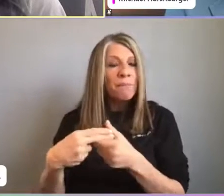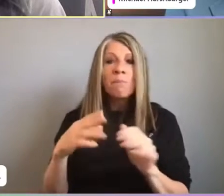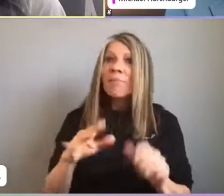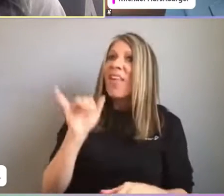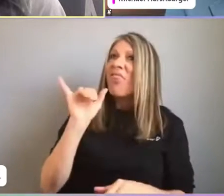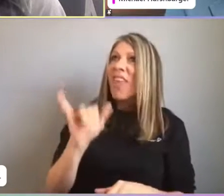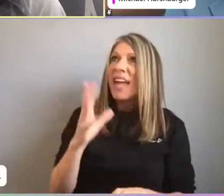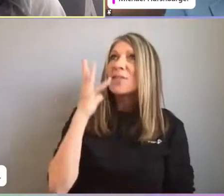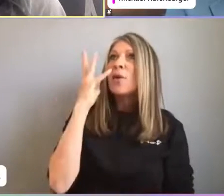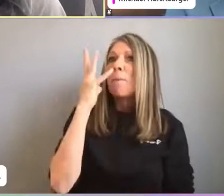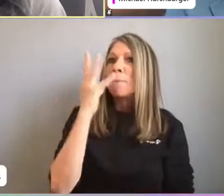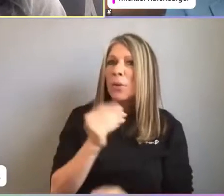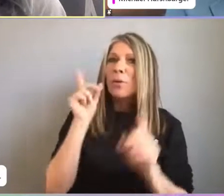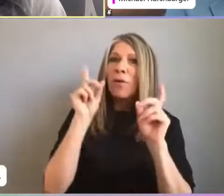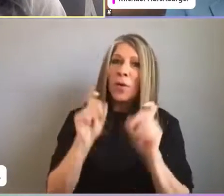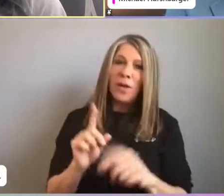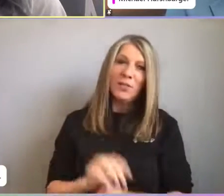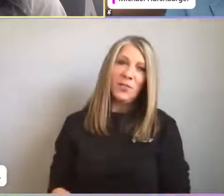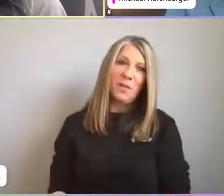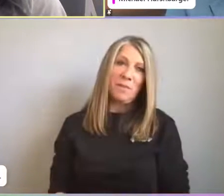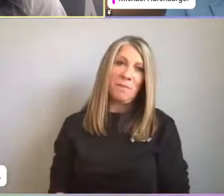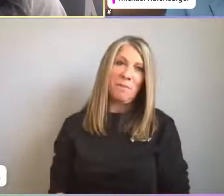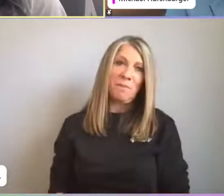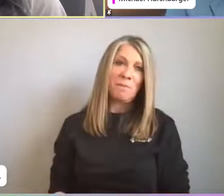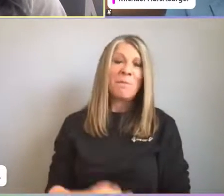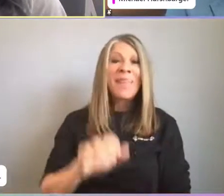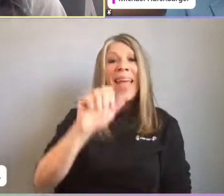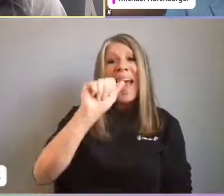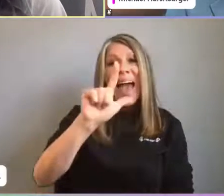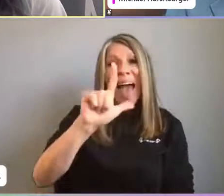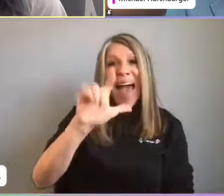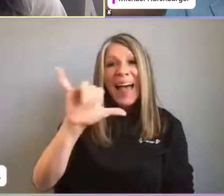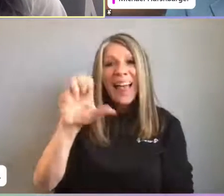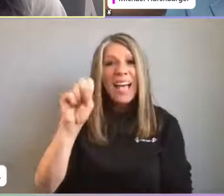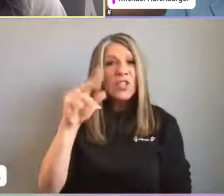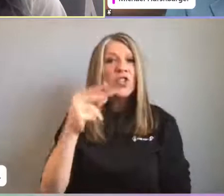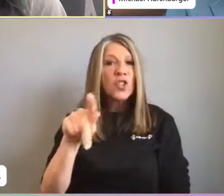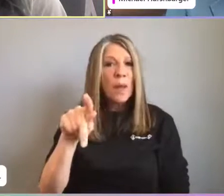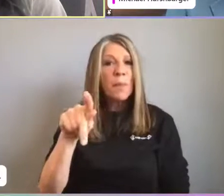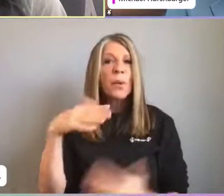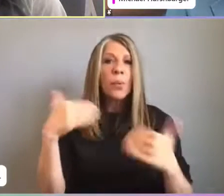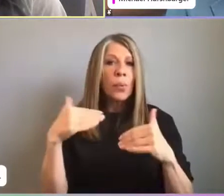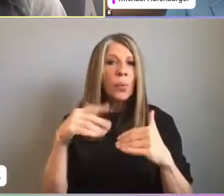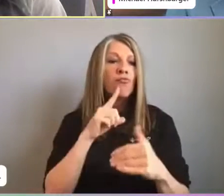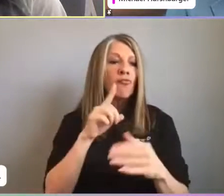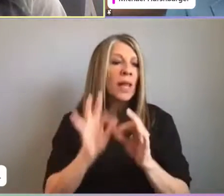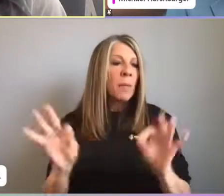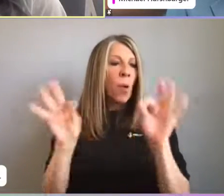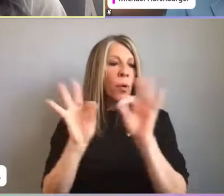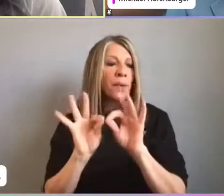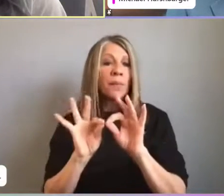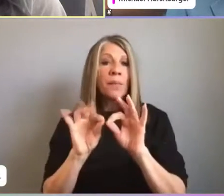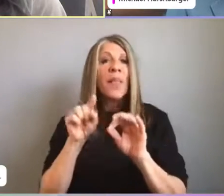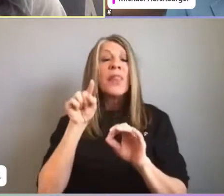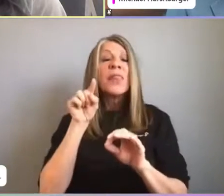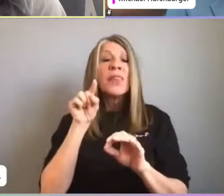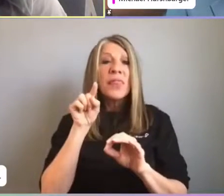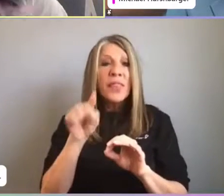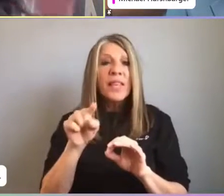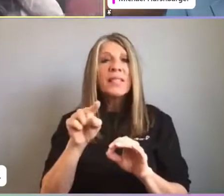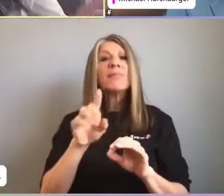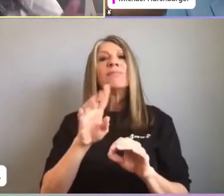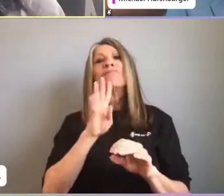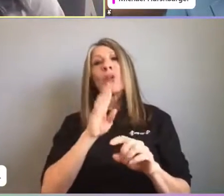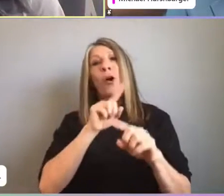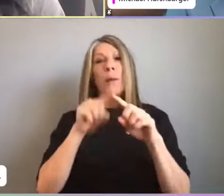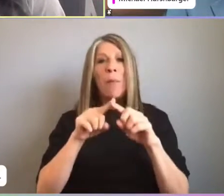a beautiful question. Allyship is vital. This comes back down to the, rising